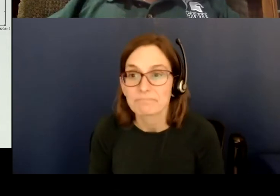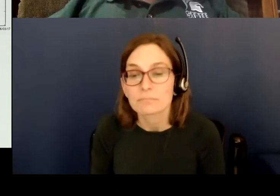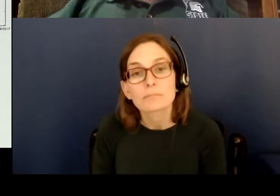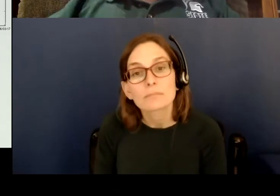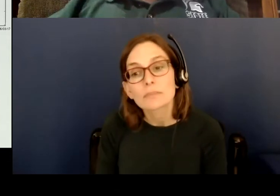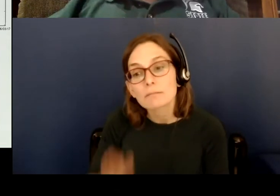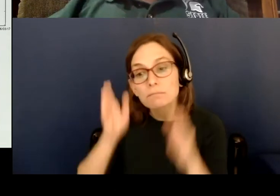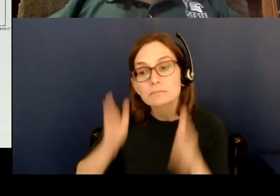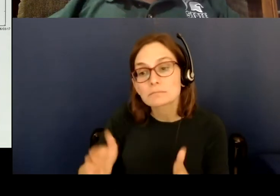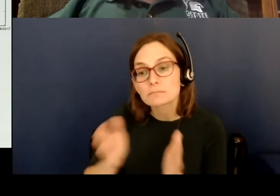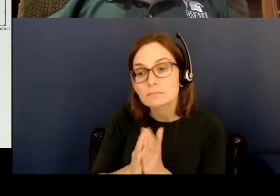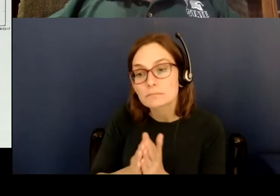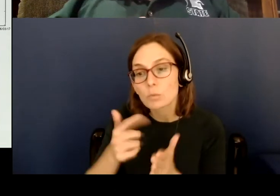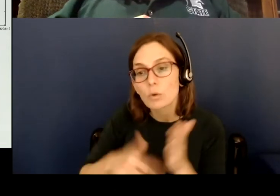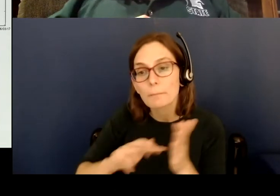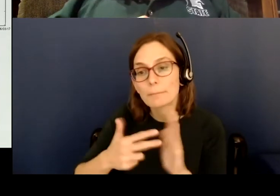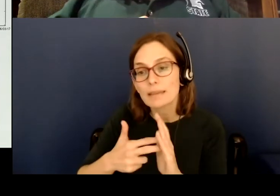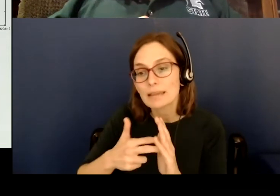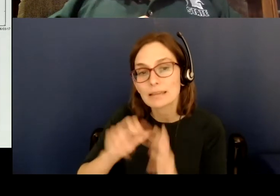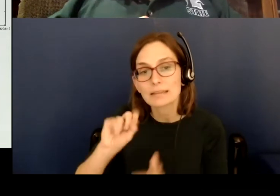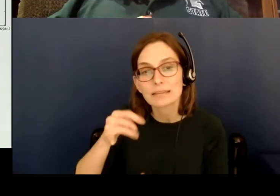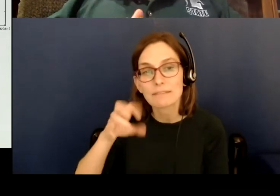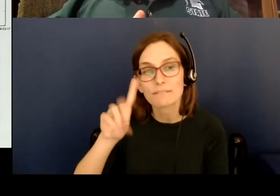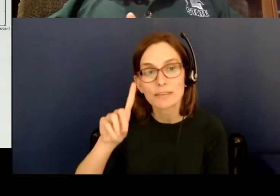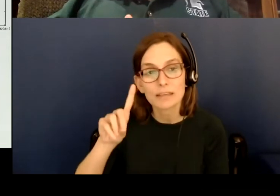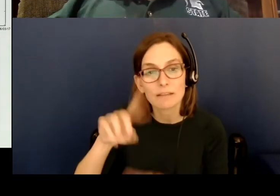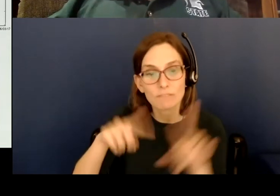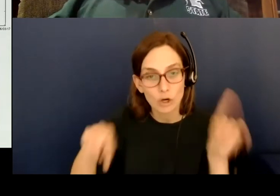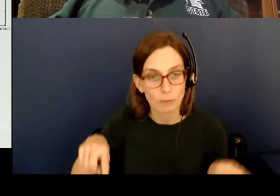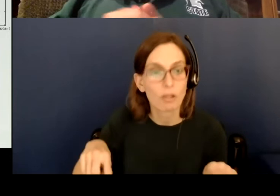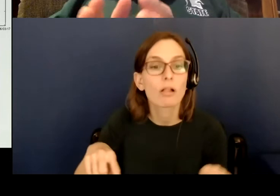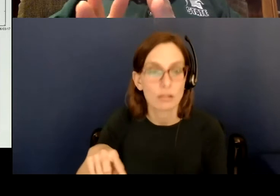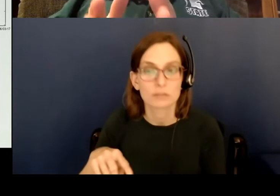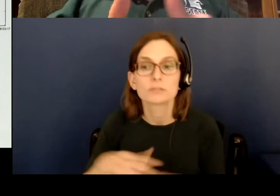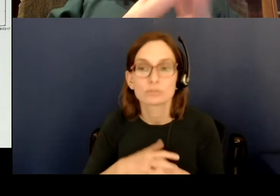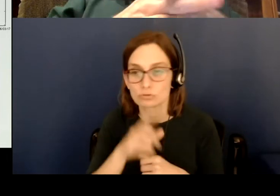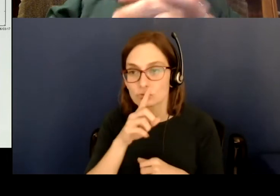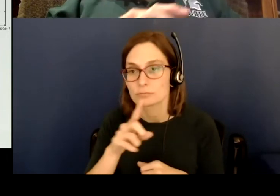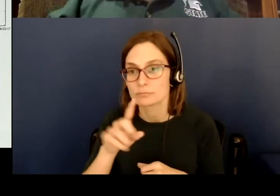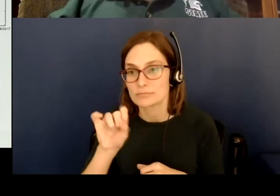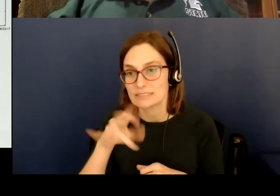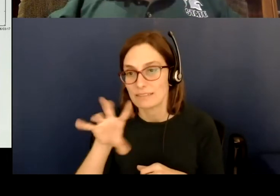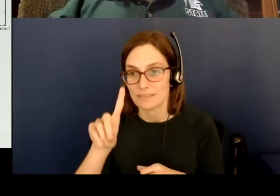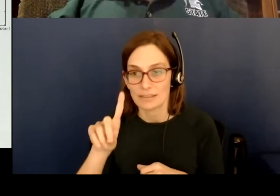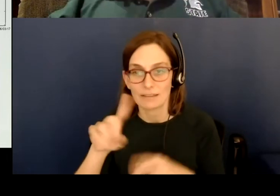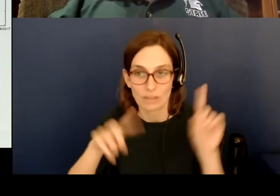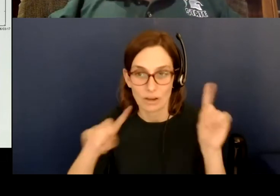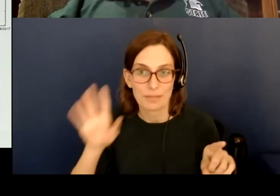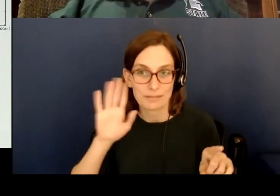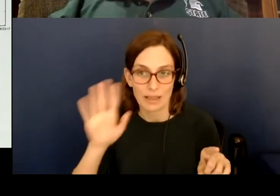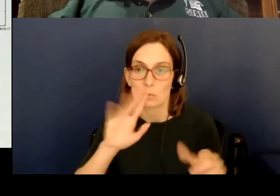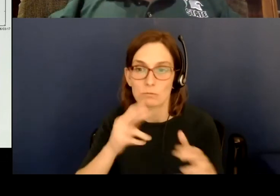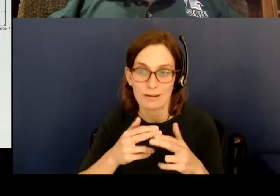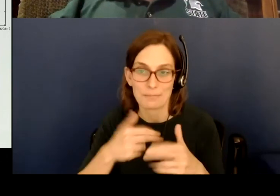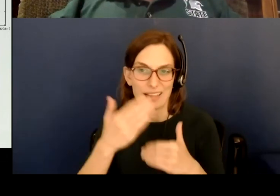a Cepheid variable? A Cepheid variable is something I'm going to talk about in the